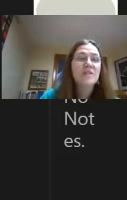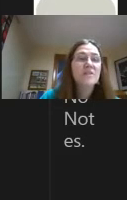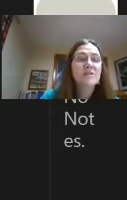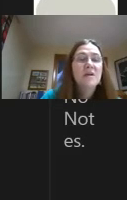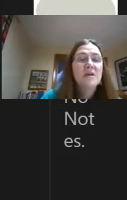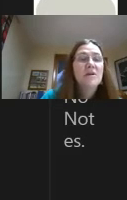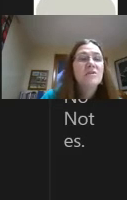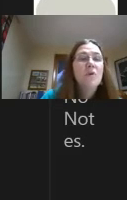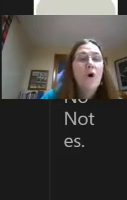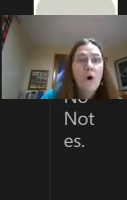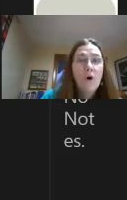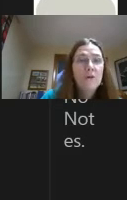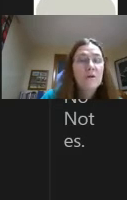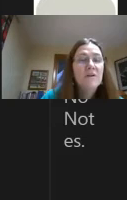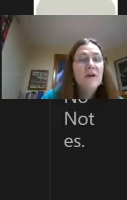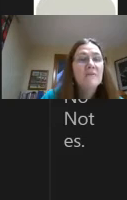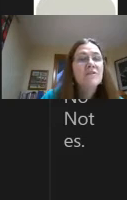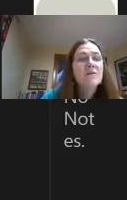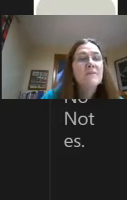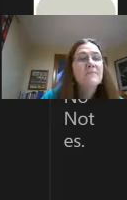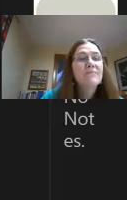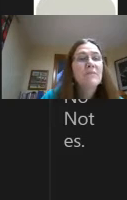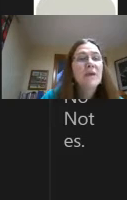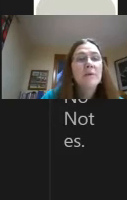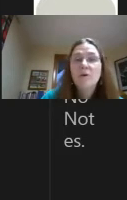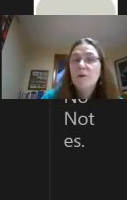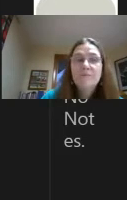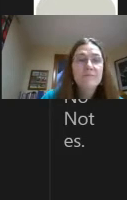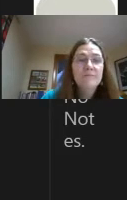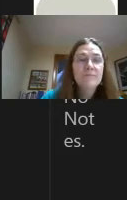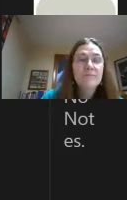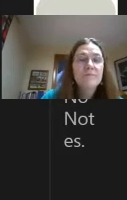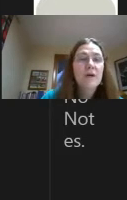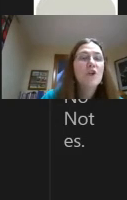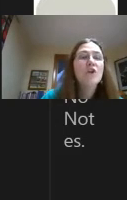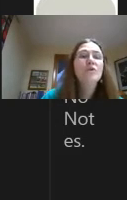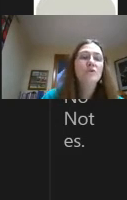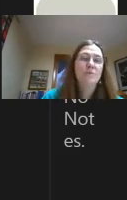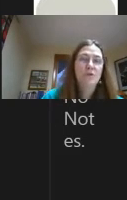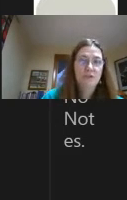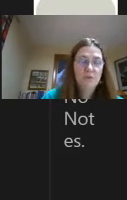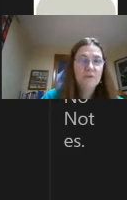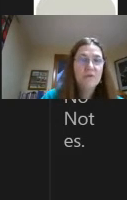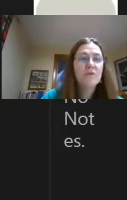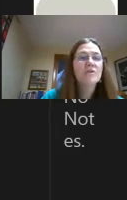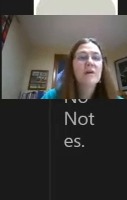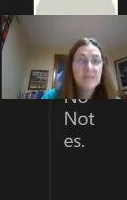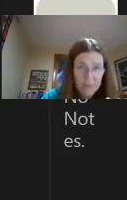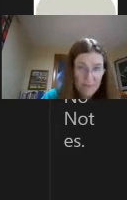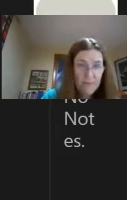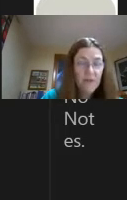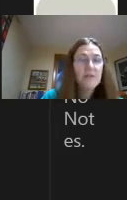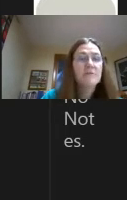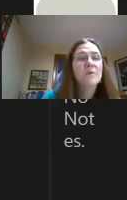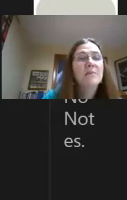just delicious to all of our livestock. And we grow a huge portion of the world's orchard